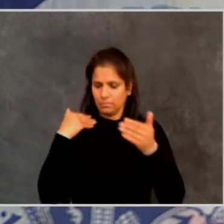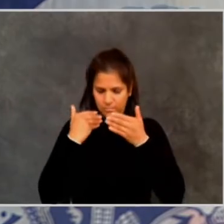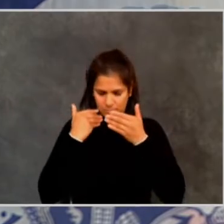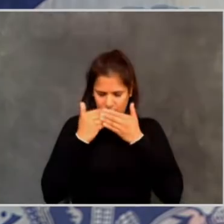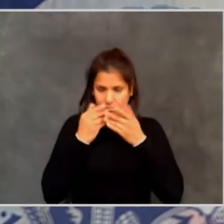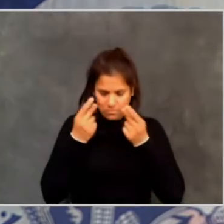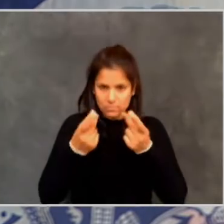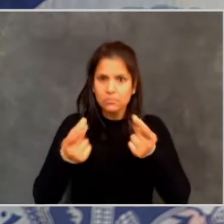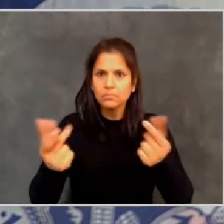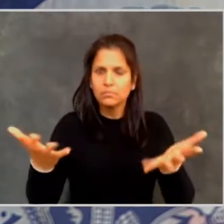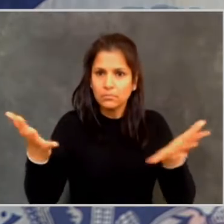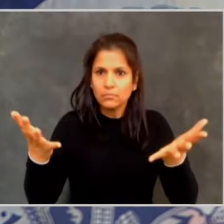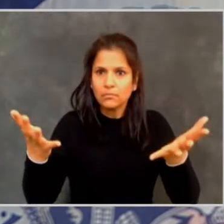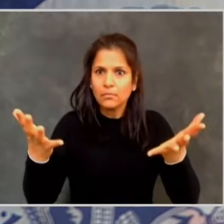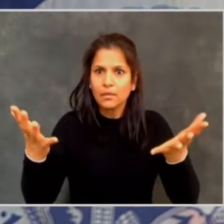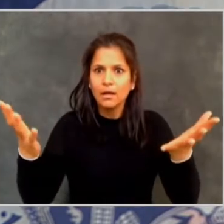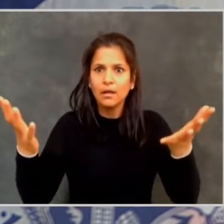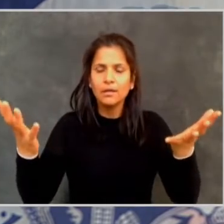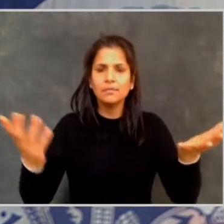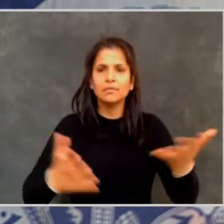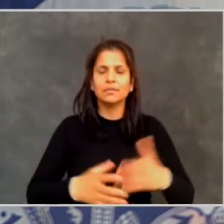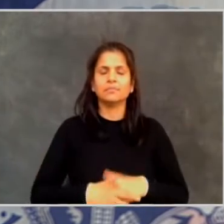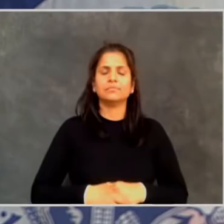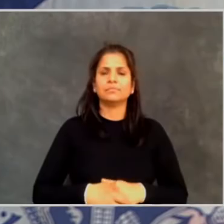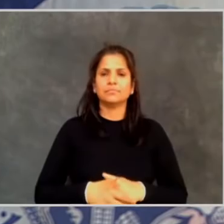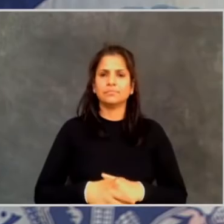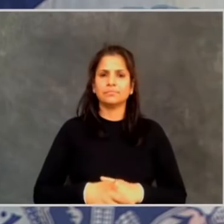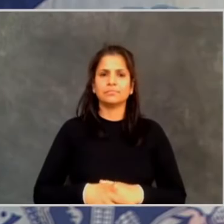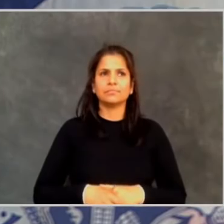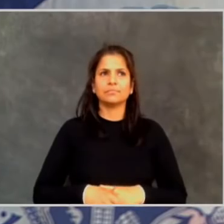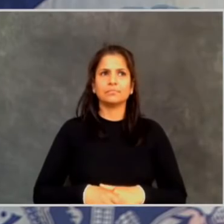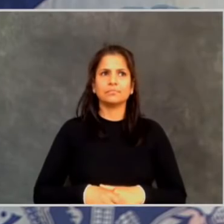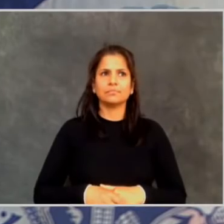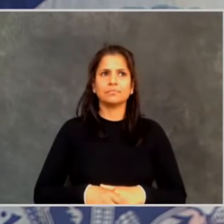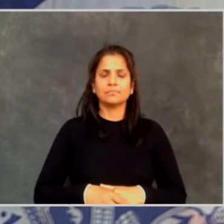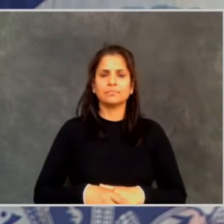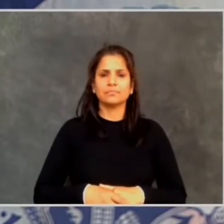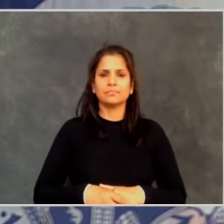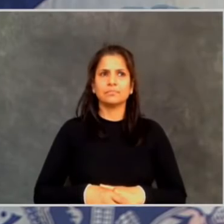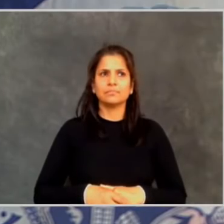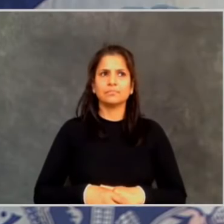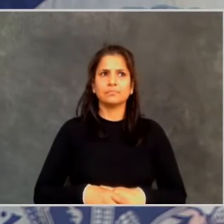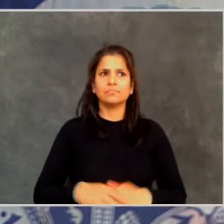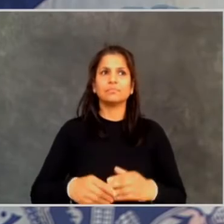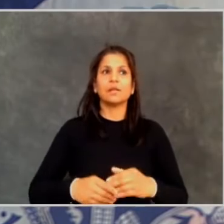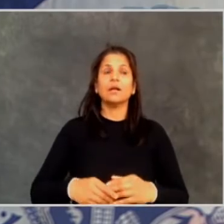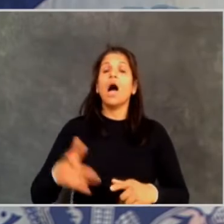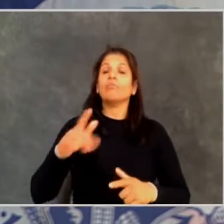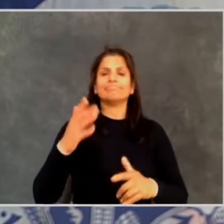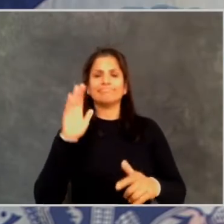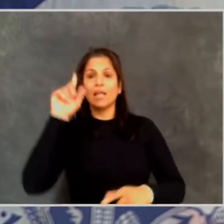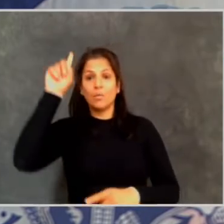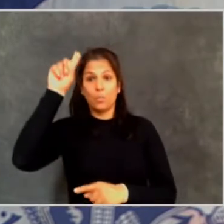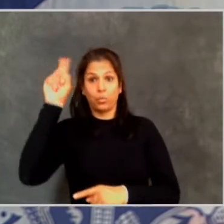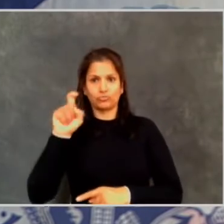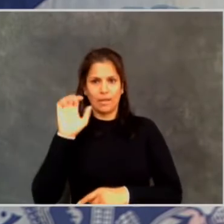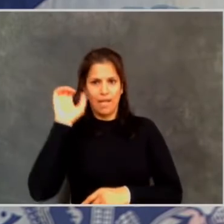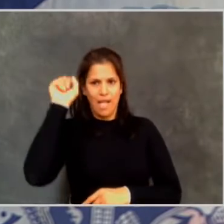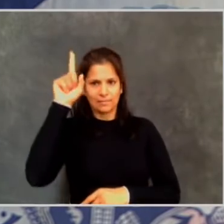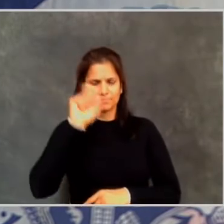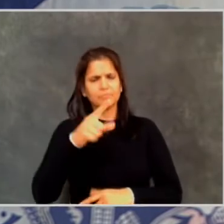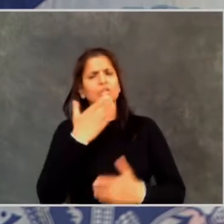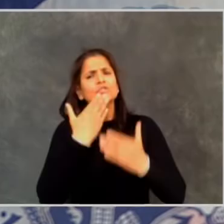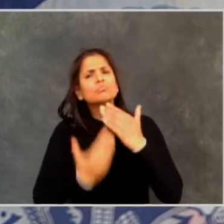Hey, good morning, Mr. Mayor. Just wanted to ask about the preparations regarding the